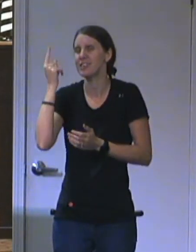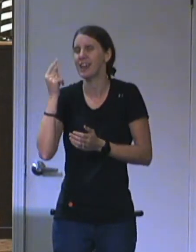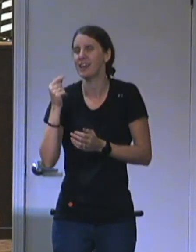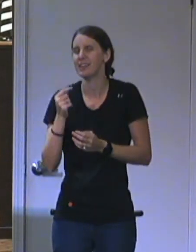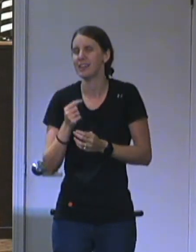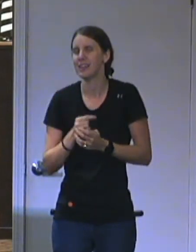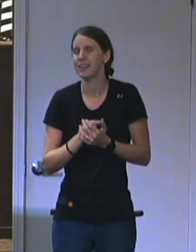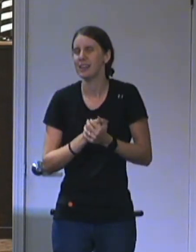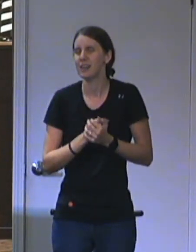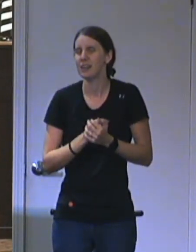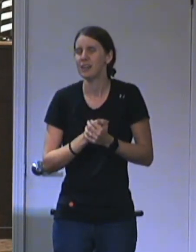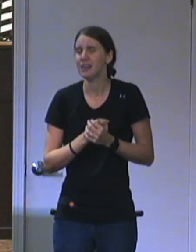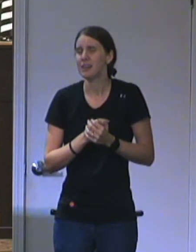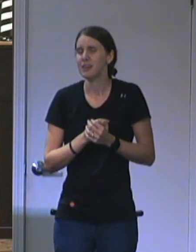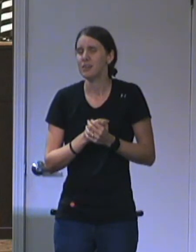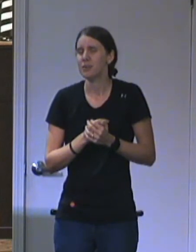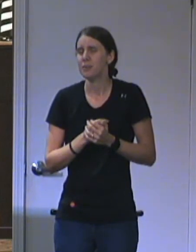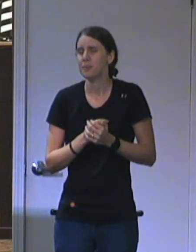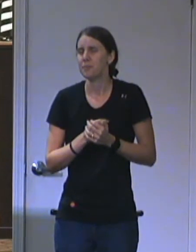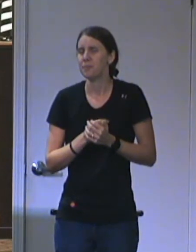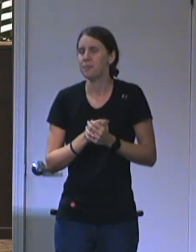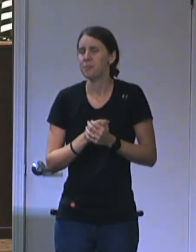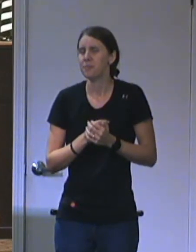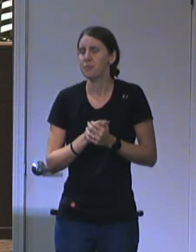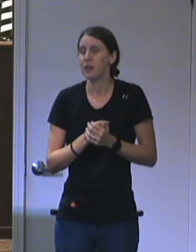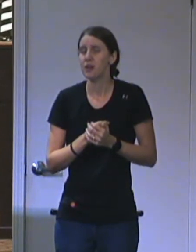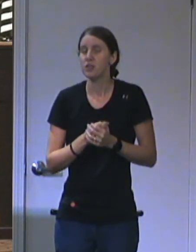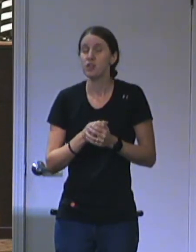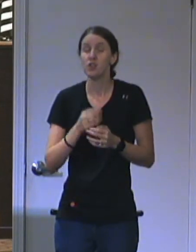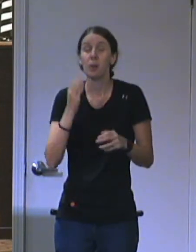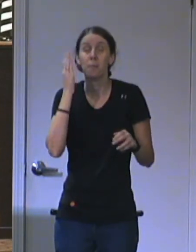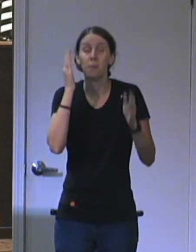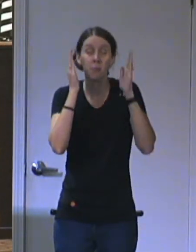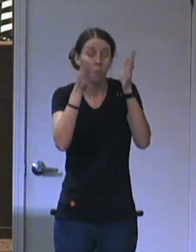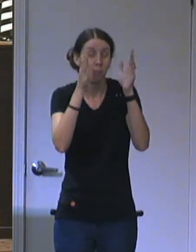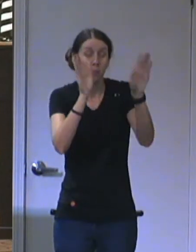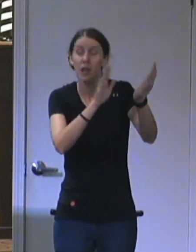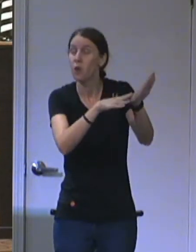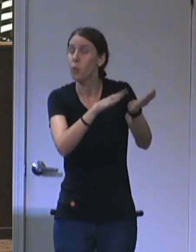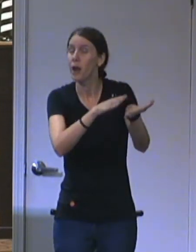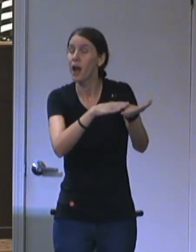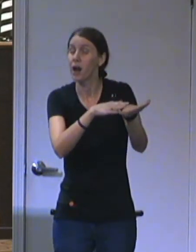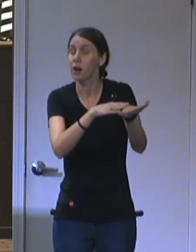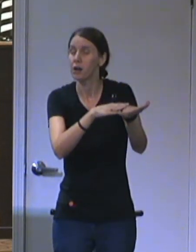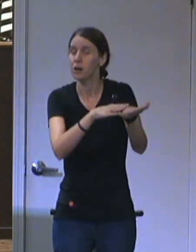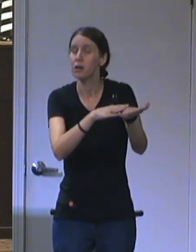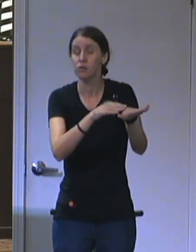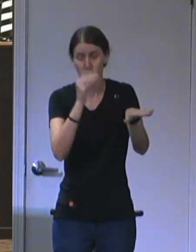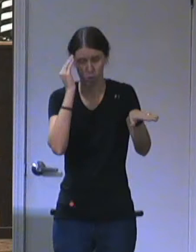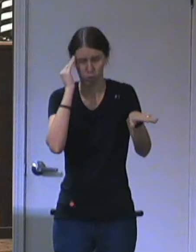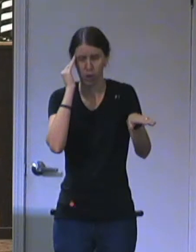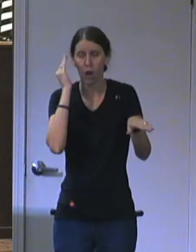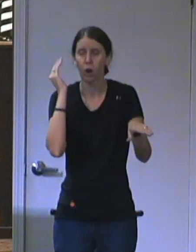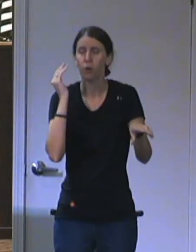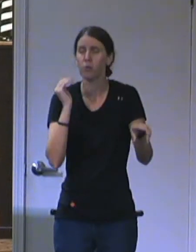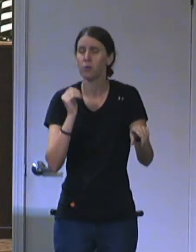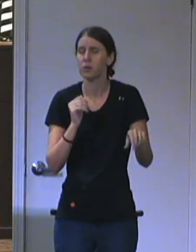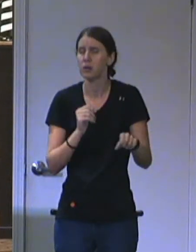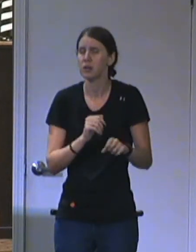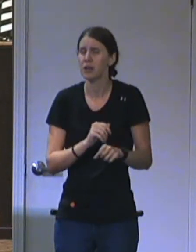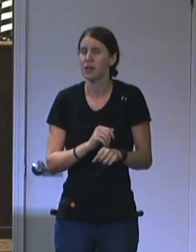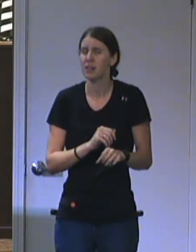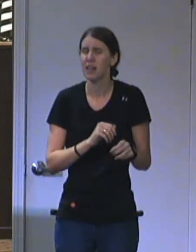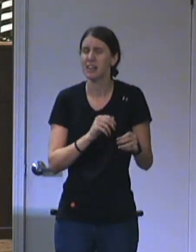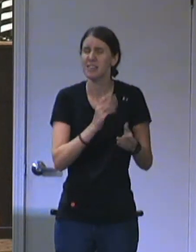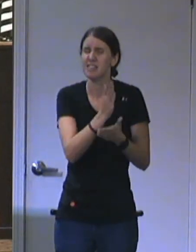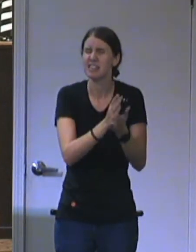understand this fact, and then, Lord, to be alert, to be aware, and beware of those that would, Lord,